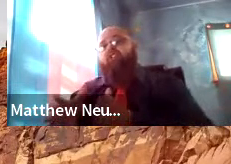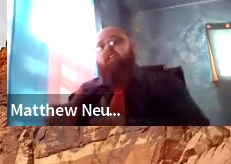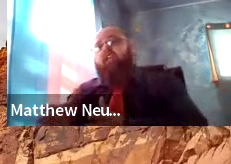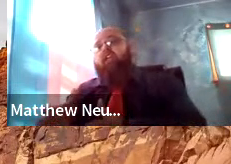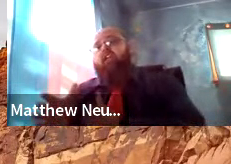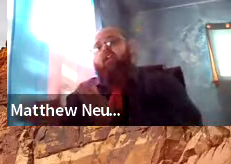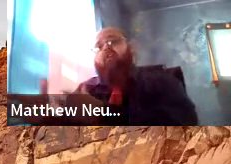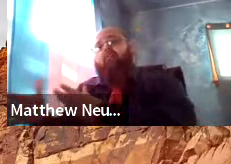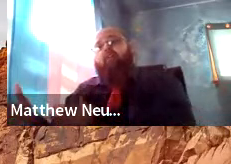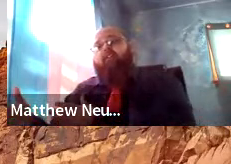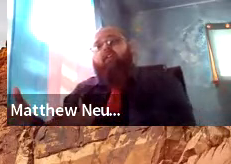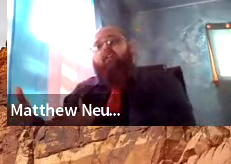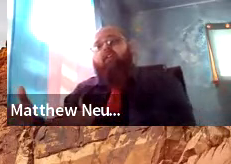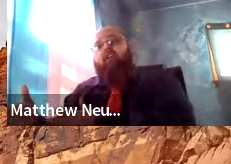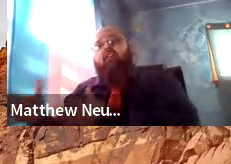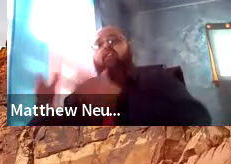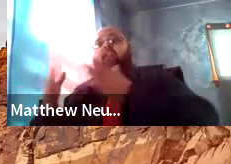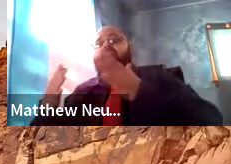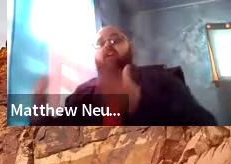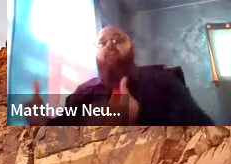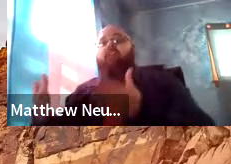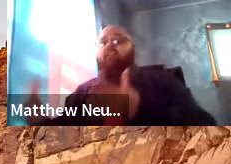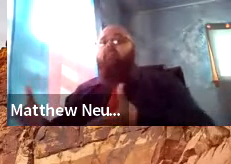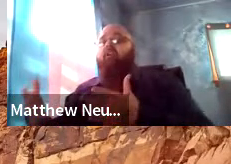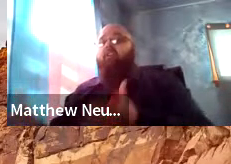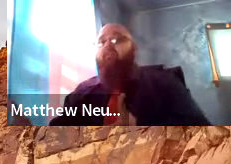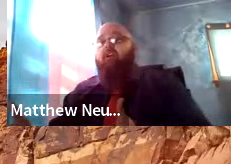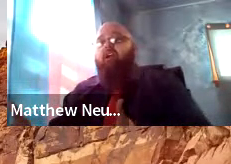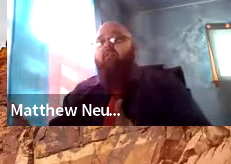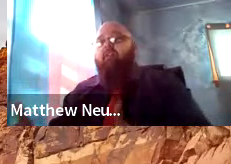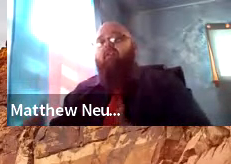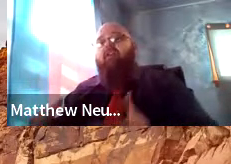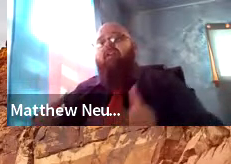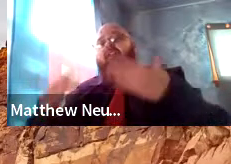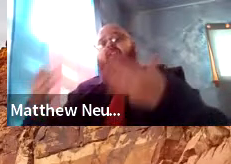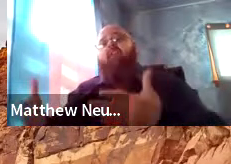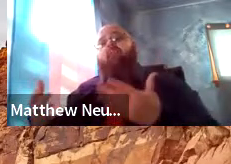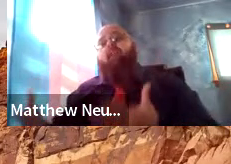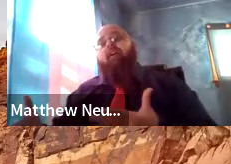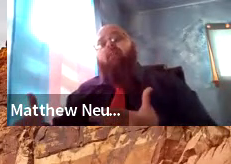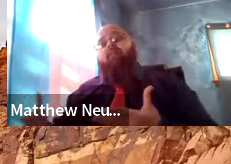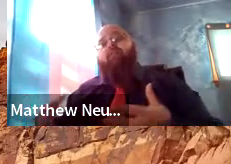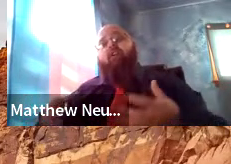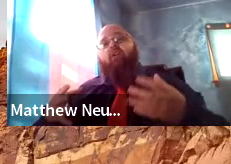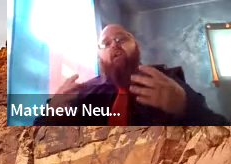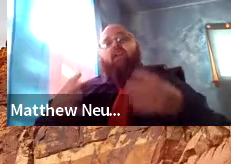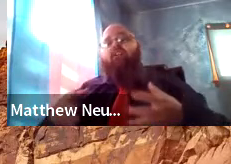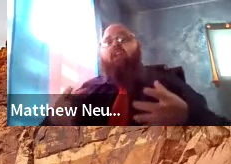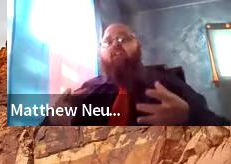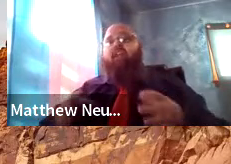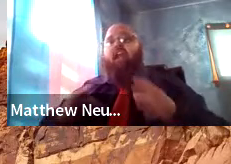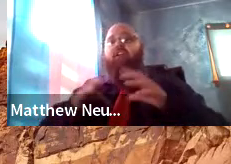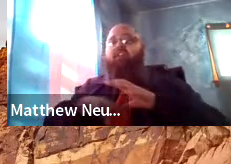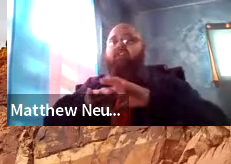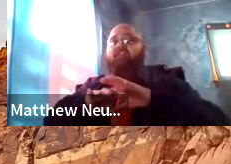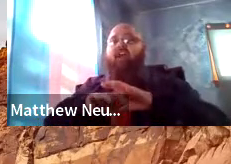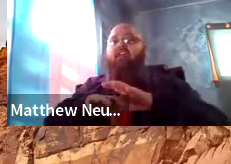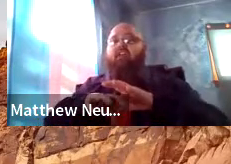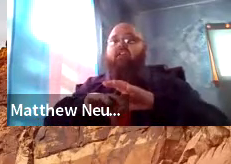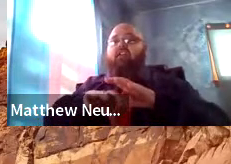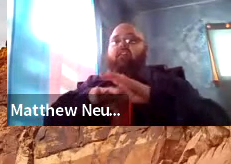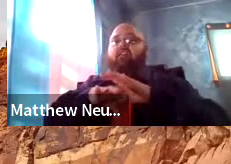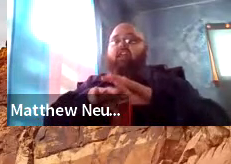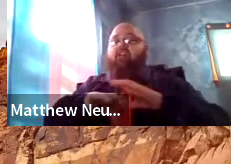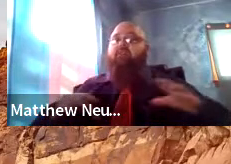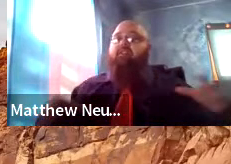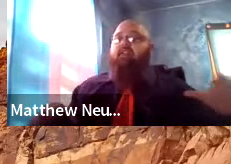was GLBT, then they felt that it was part of their problem and that they would help. So HIV actually